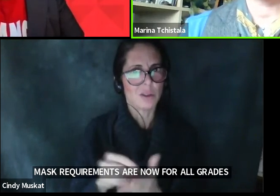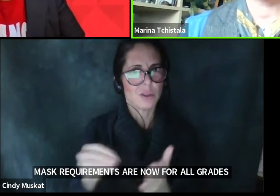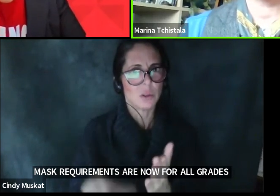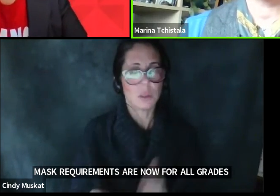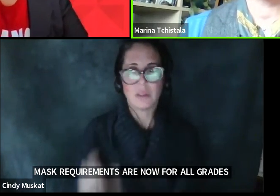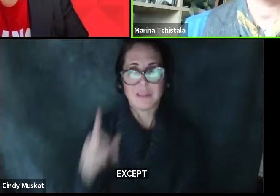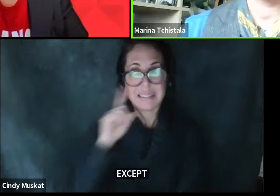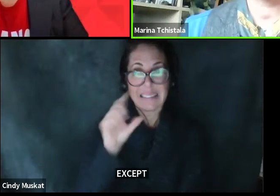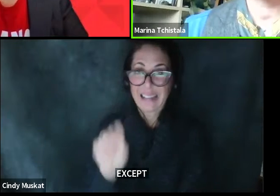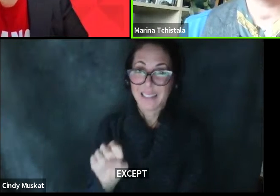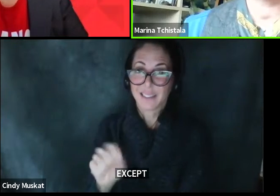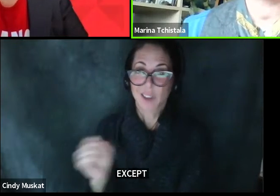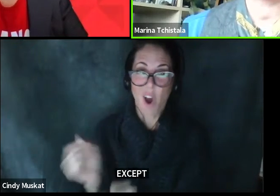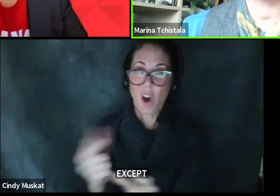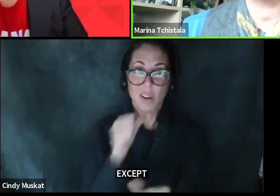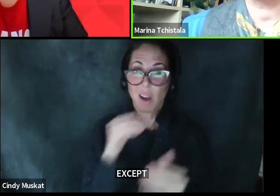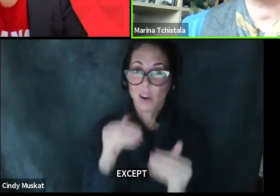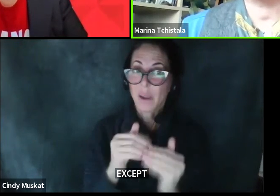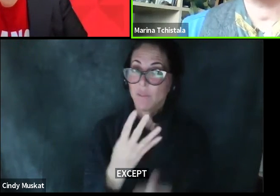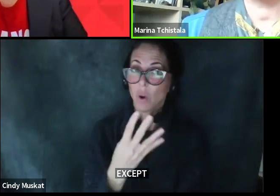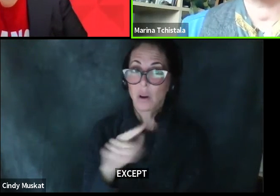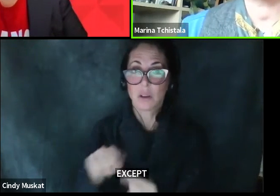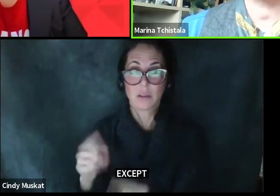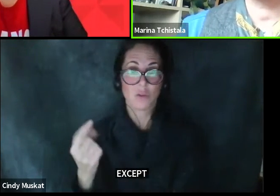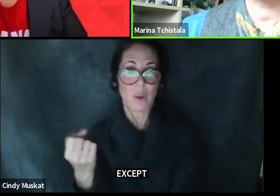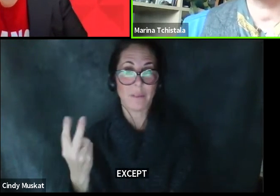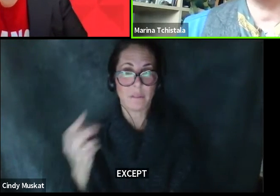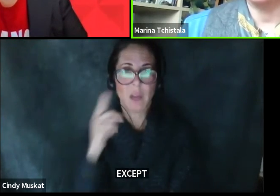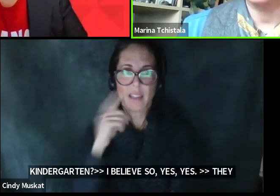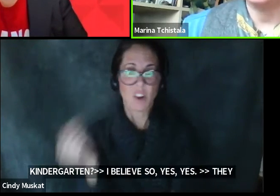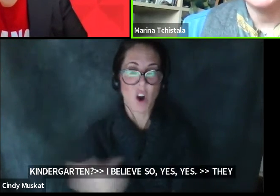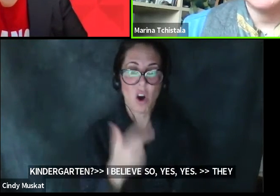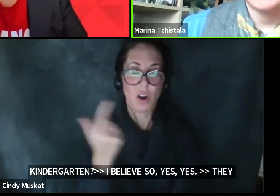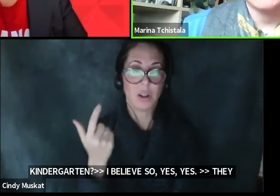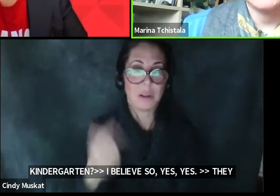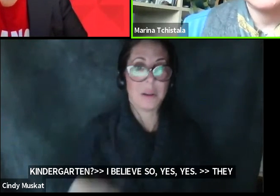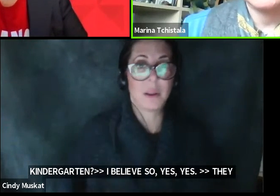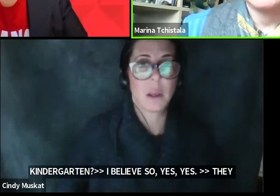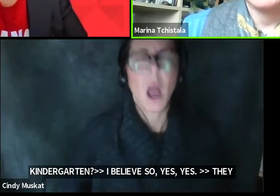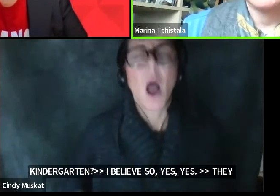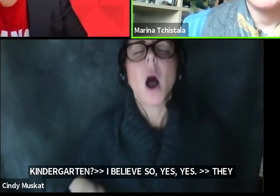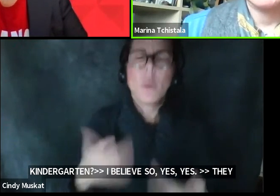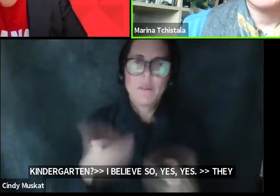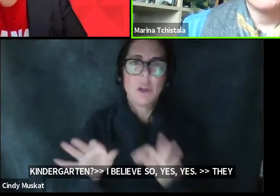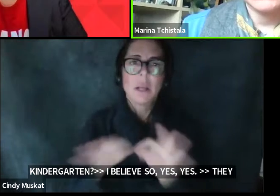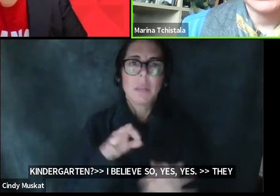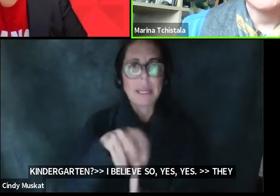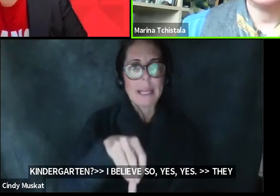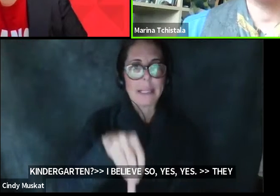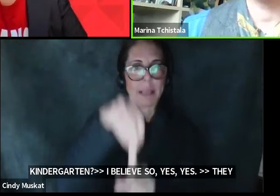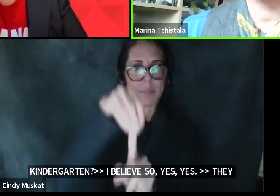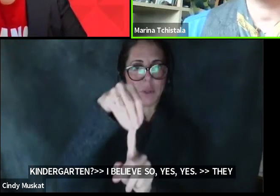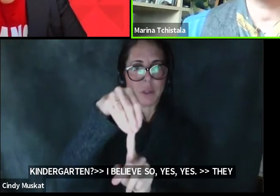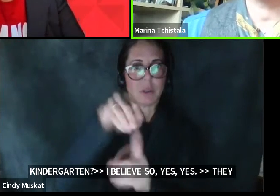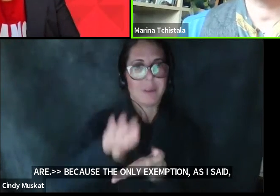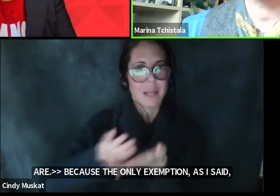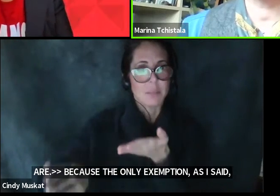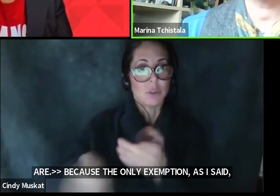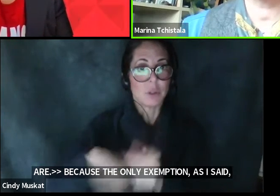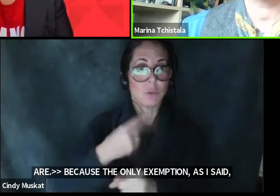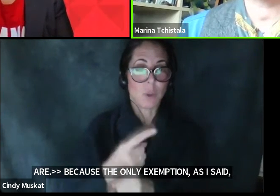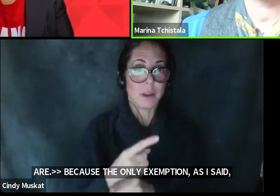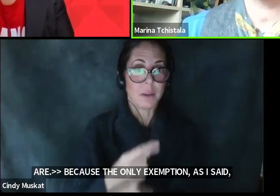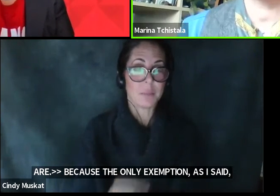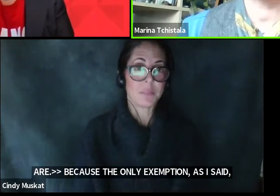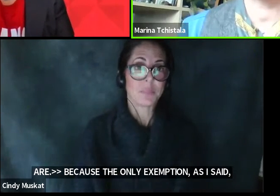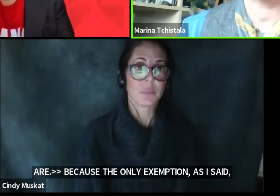because the only exemption, as I said, we mentioned exemptions, right? So as per the